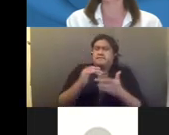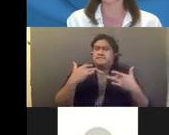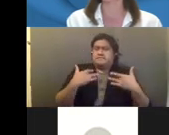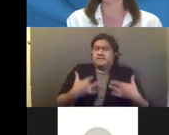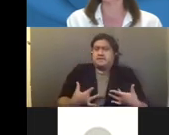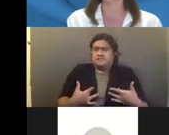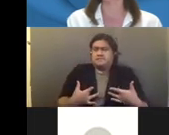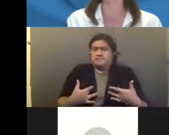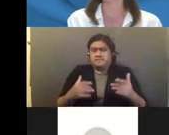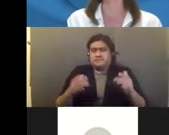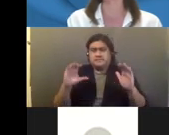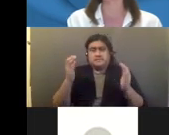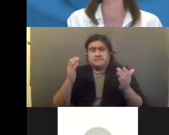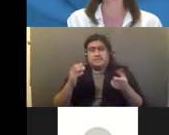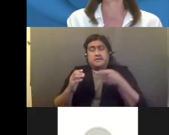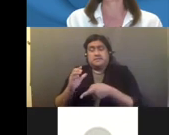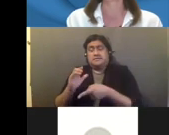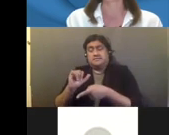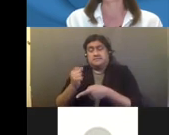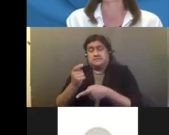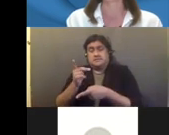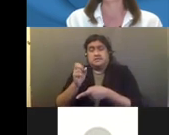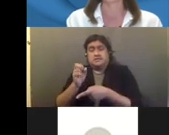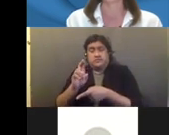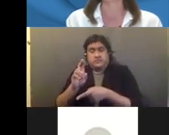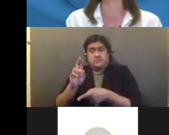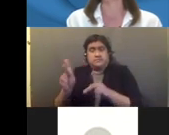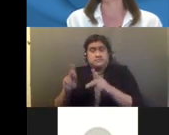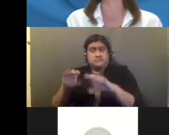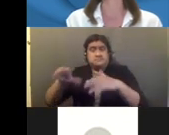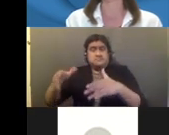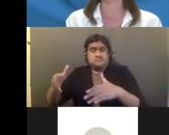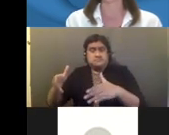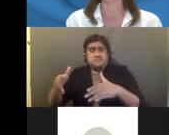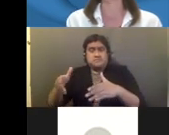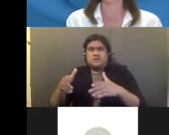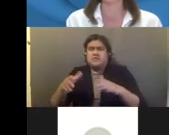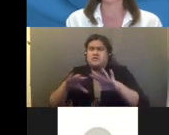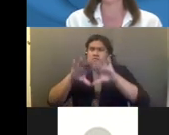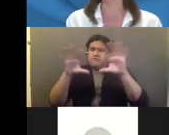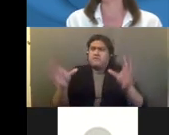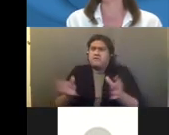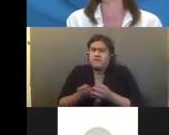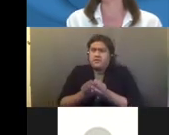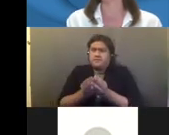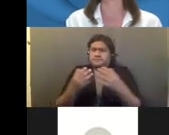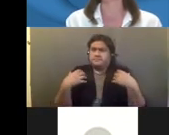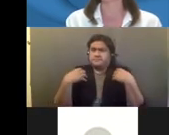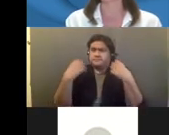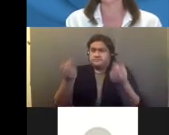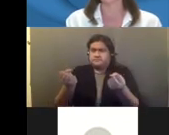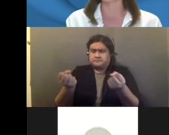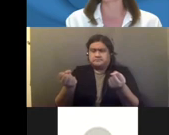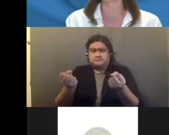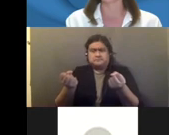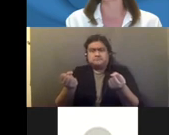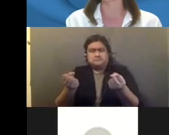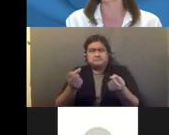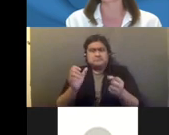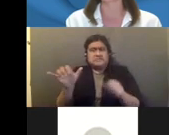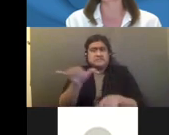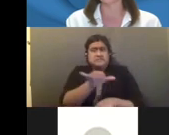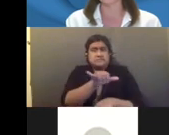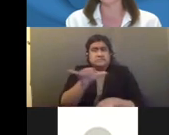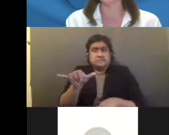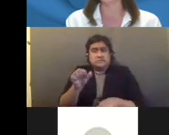their same age cisgender peers. And their overall well-being is similar or even better than their